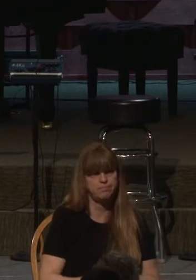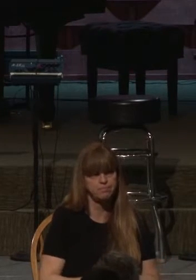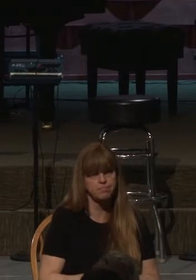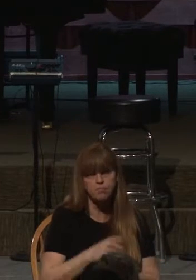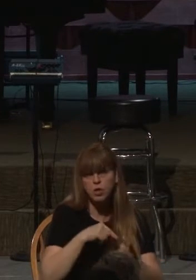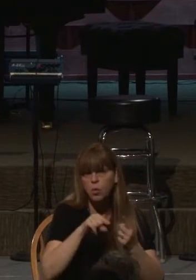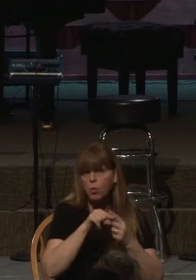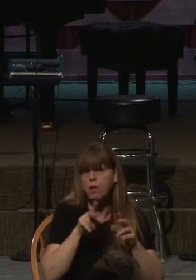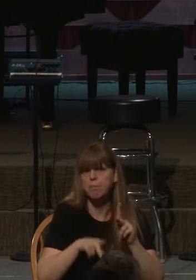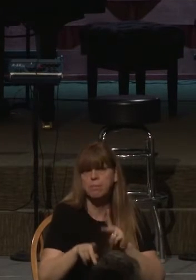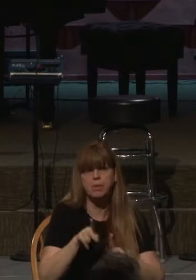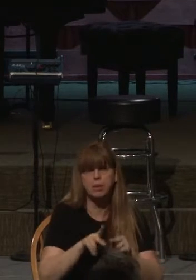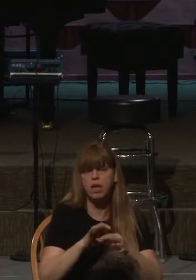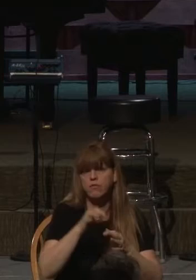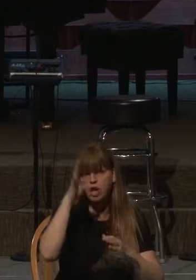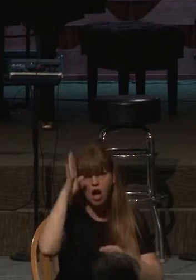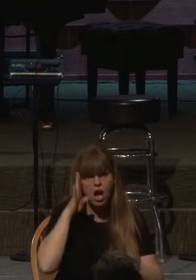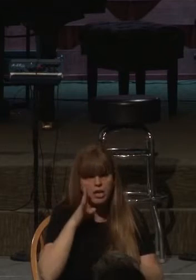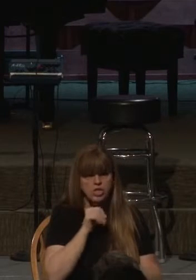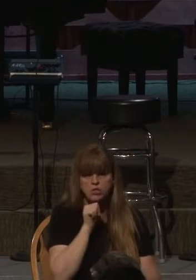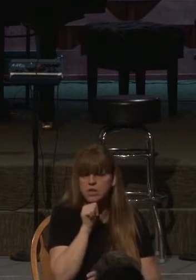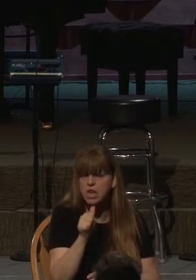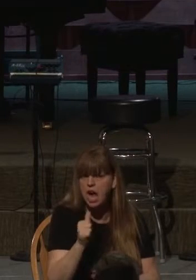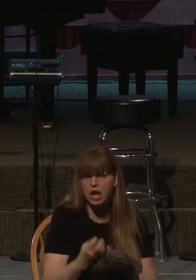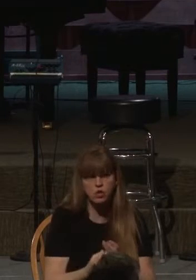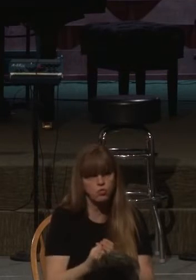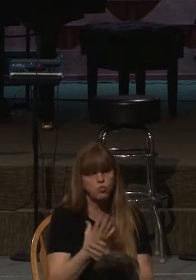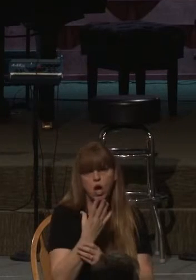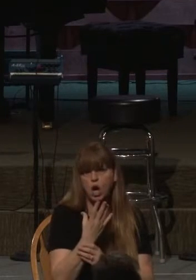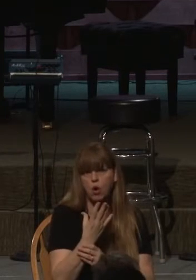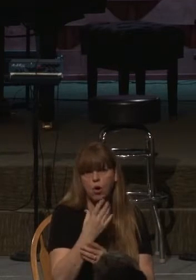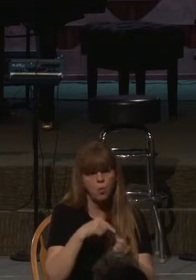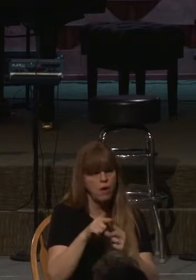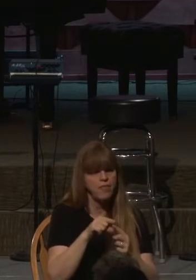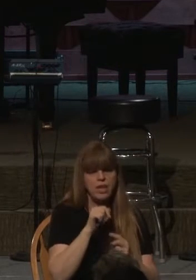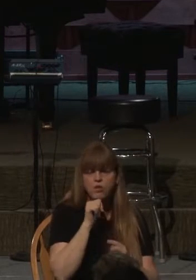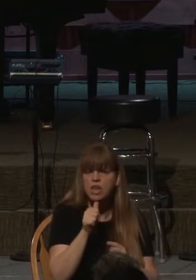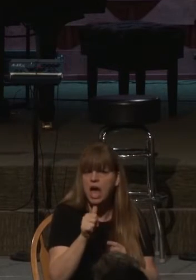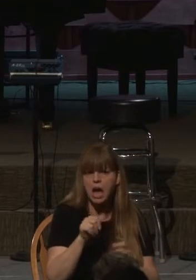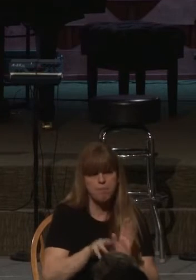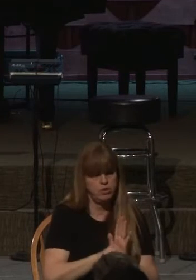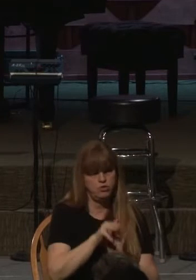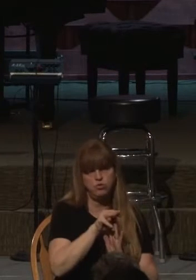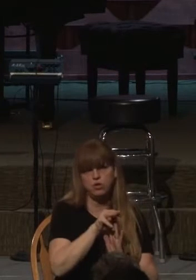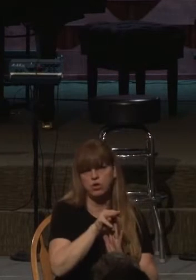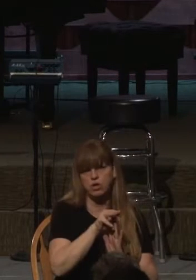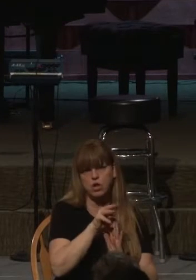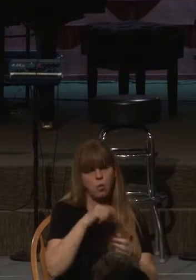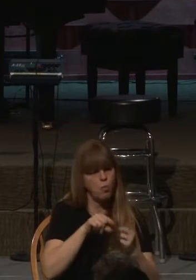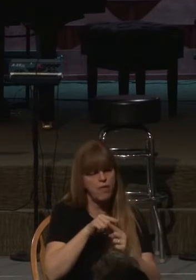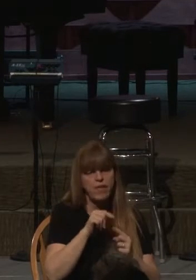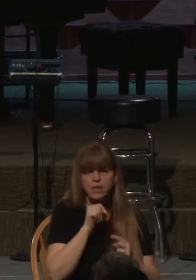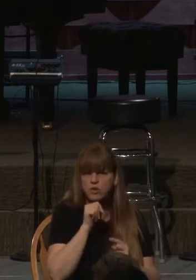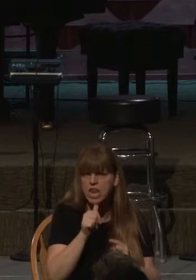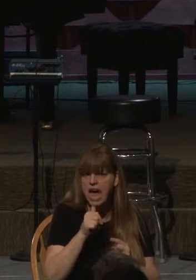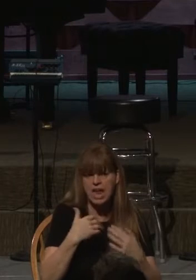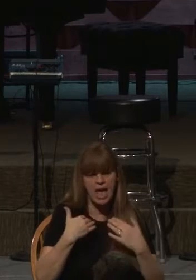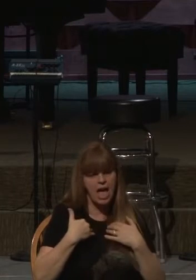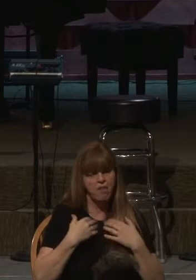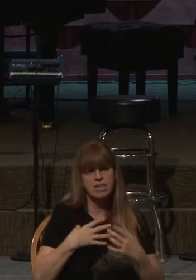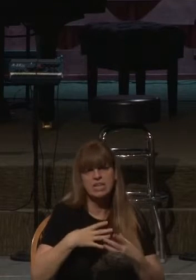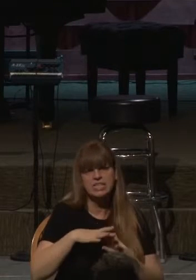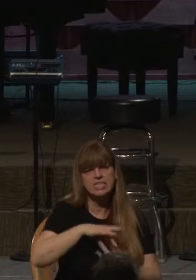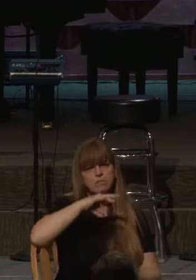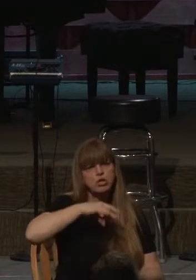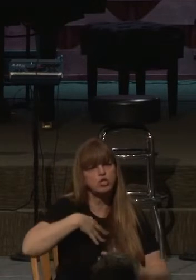When a people of God do not grow, when they do not mature, when they do not possess spiritual